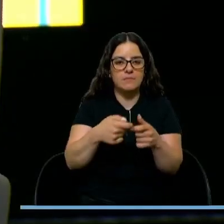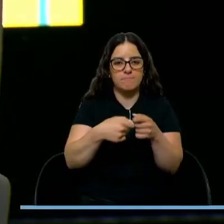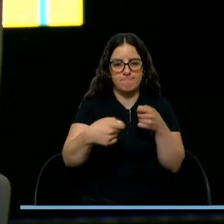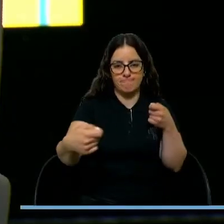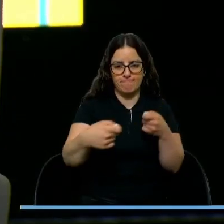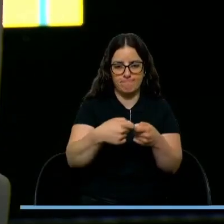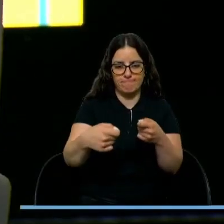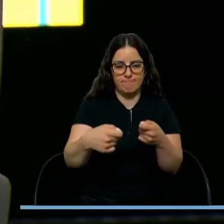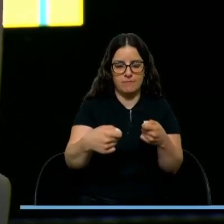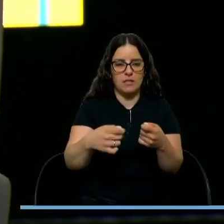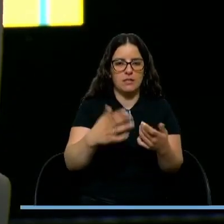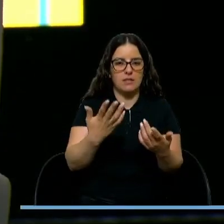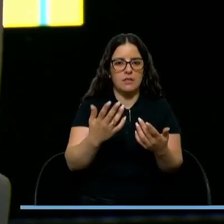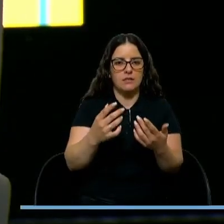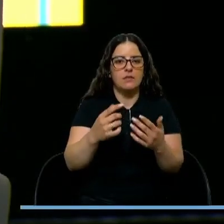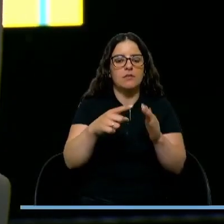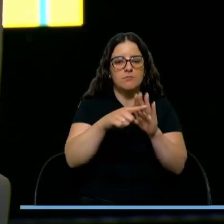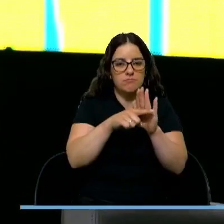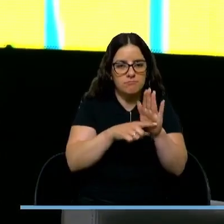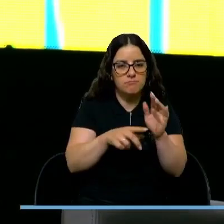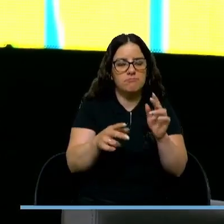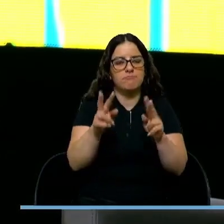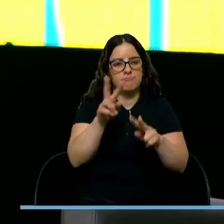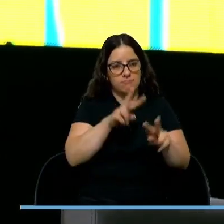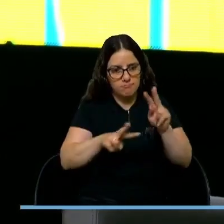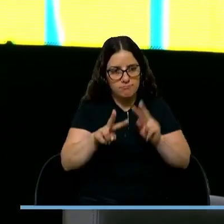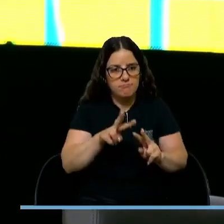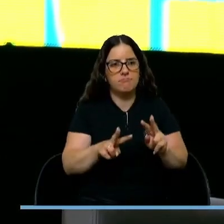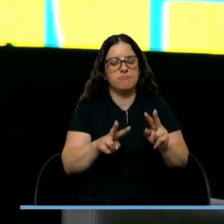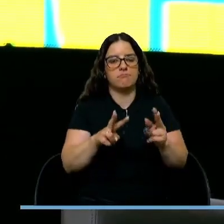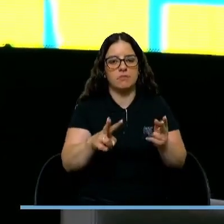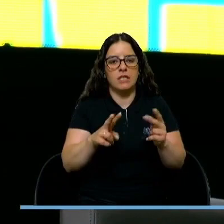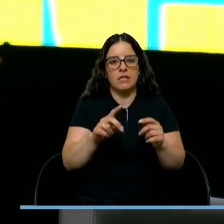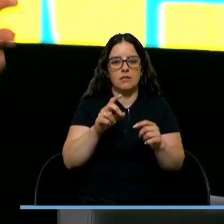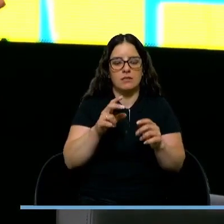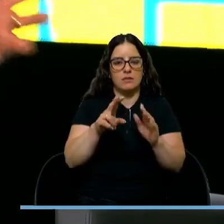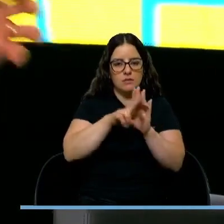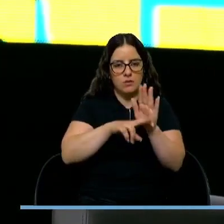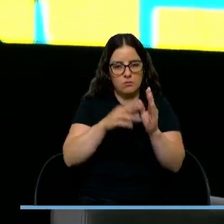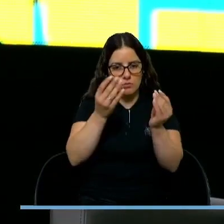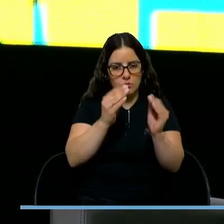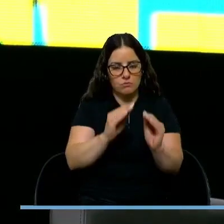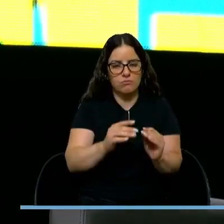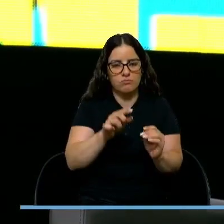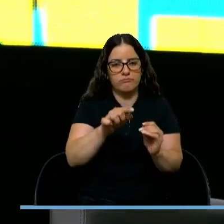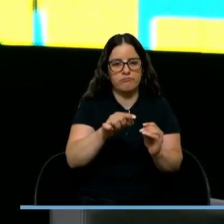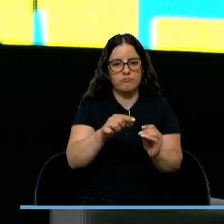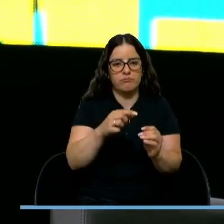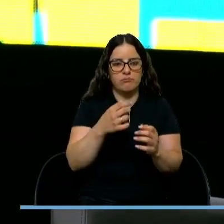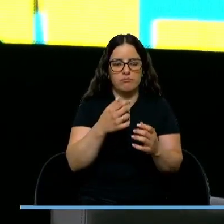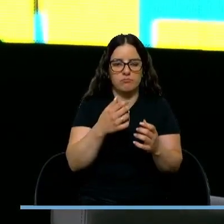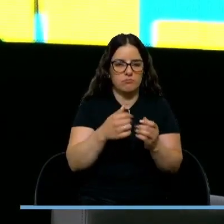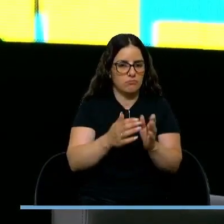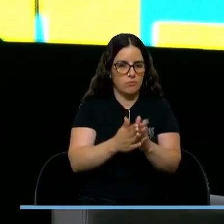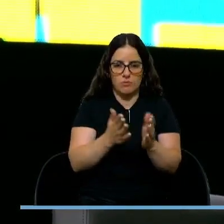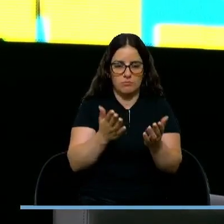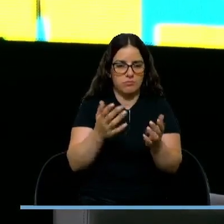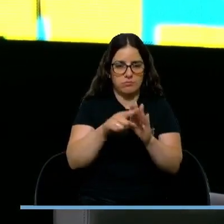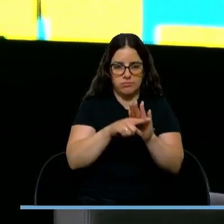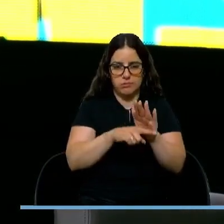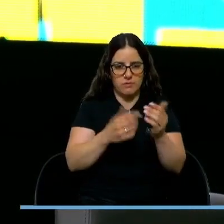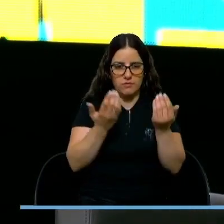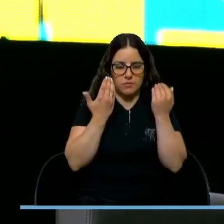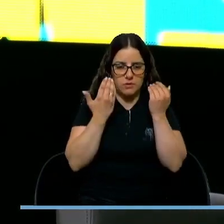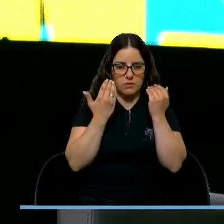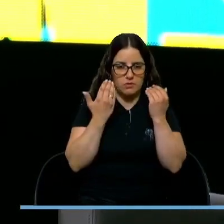not measure. So the analytical reporting aspect to stakeholders, regulators, the data